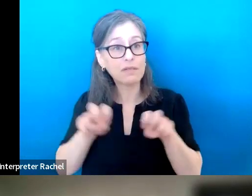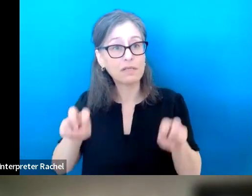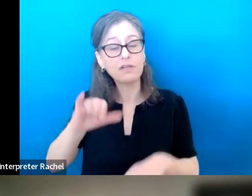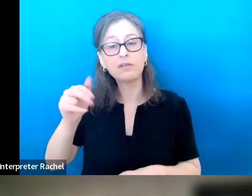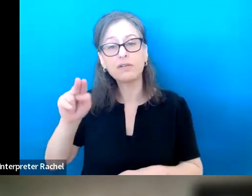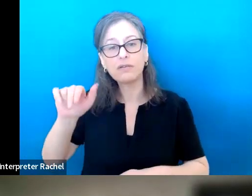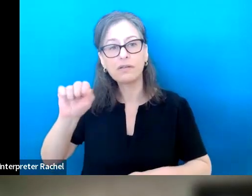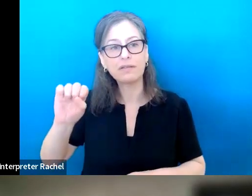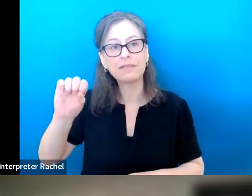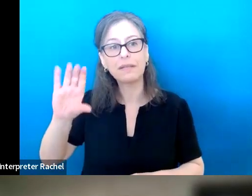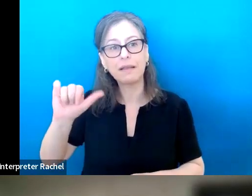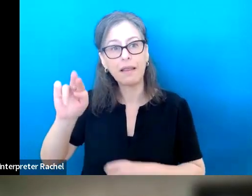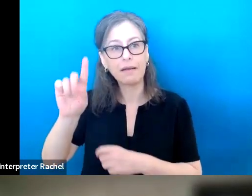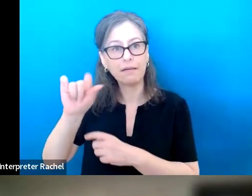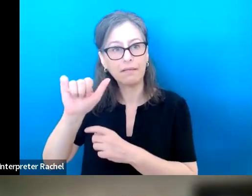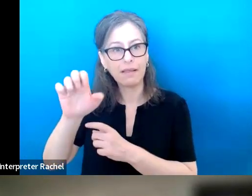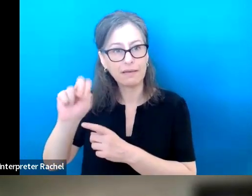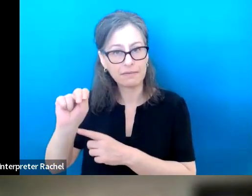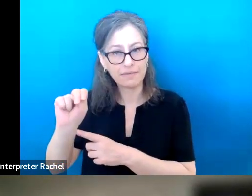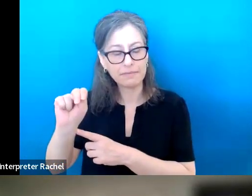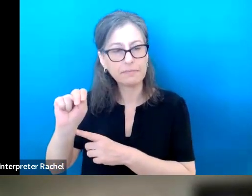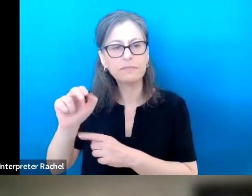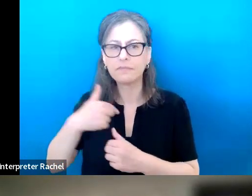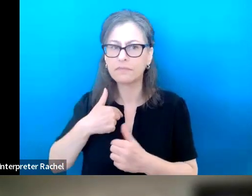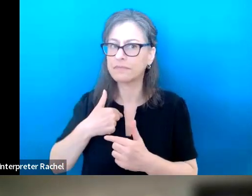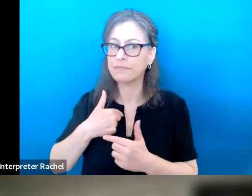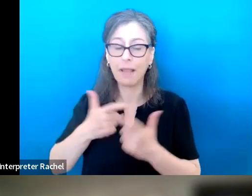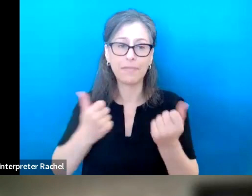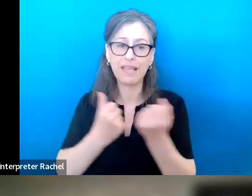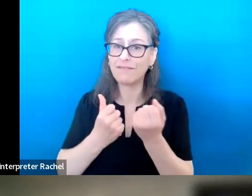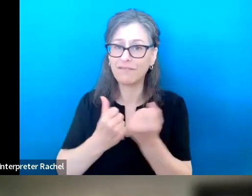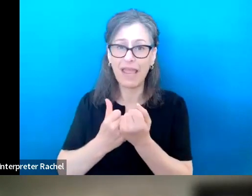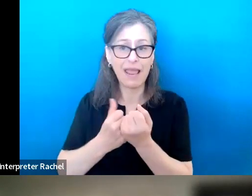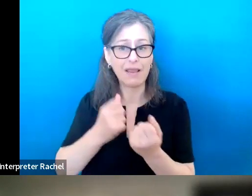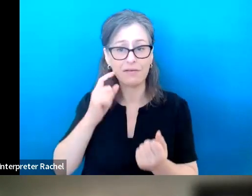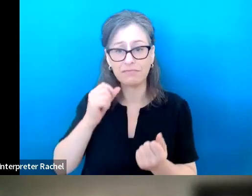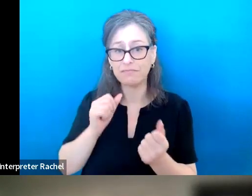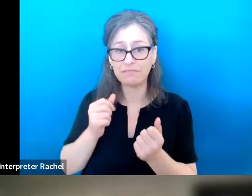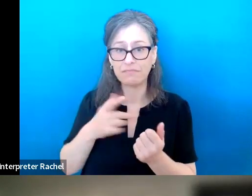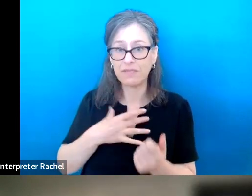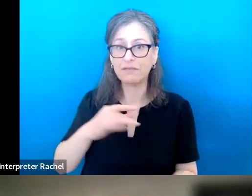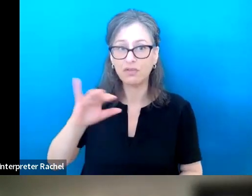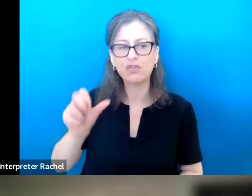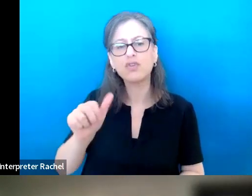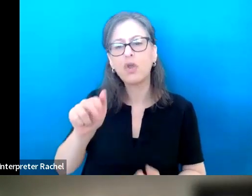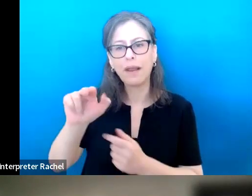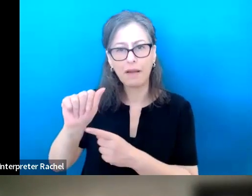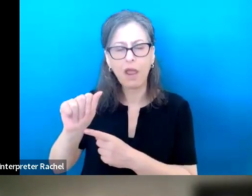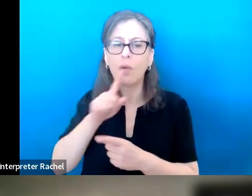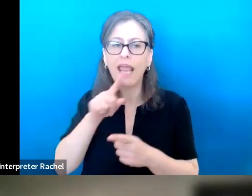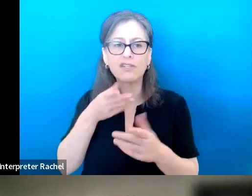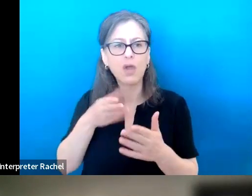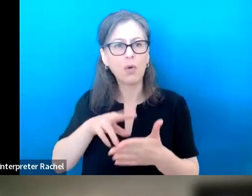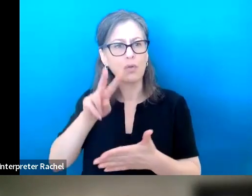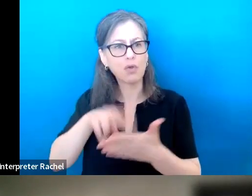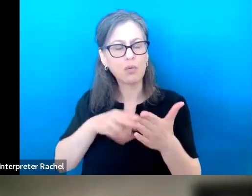Scanlon, and you know, I'm a huge fan of Joanna. And by the end of the film, or so by the end of the read through, I sort of